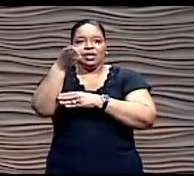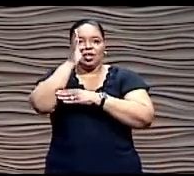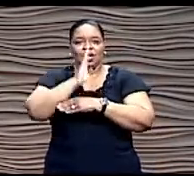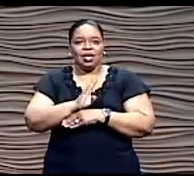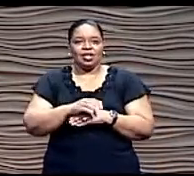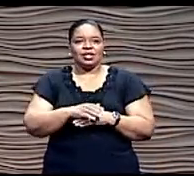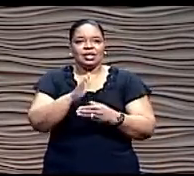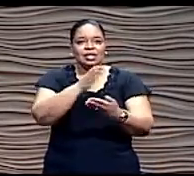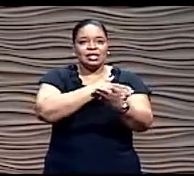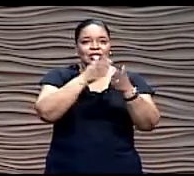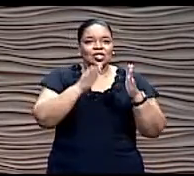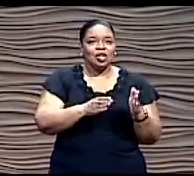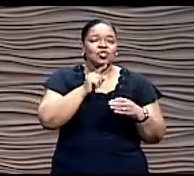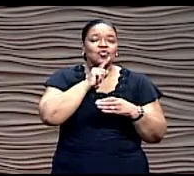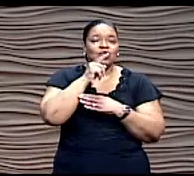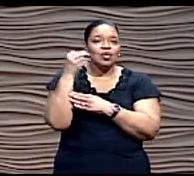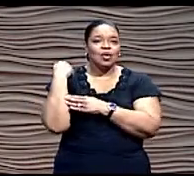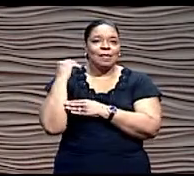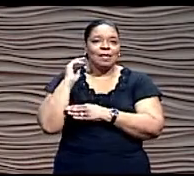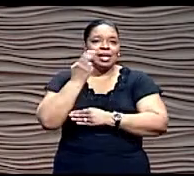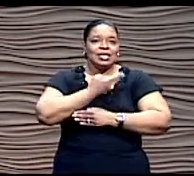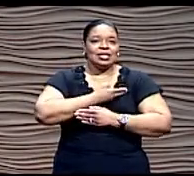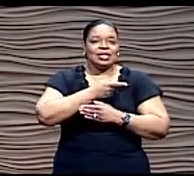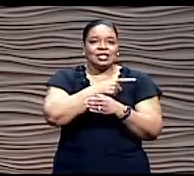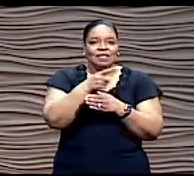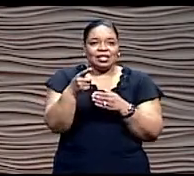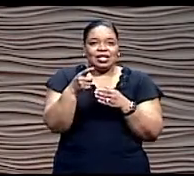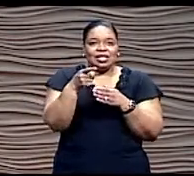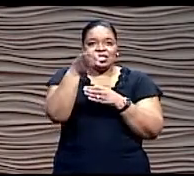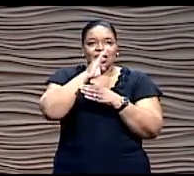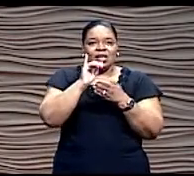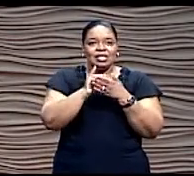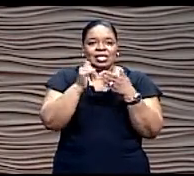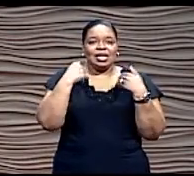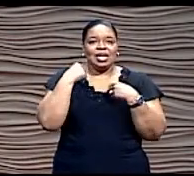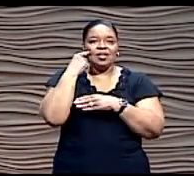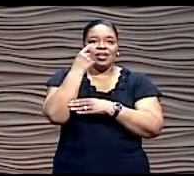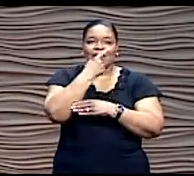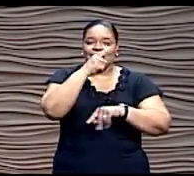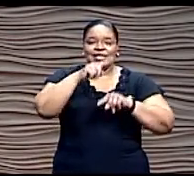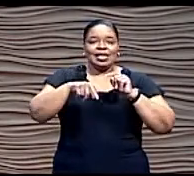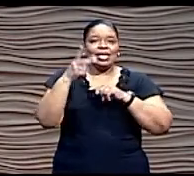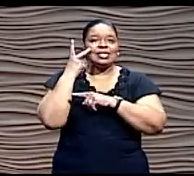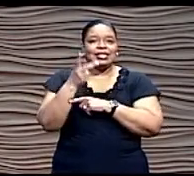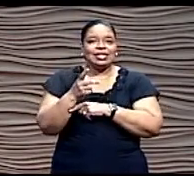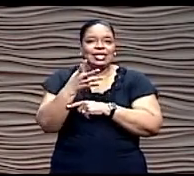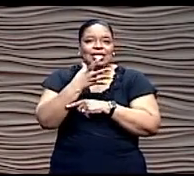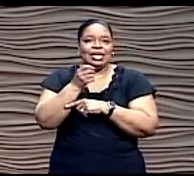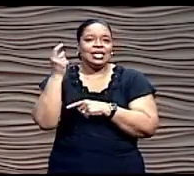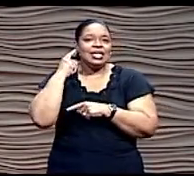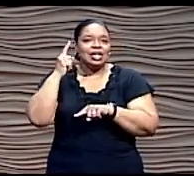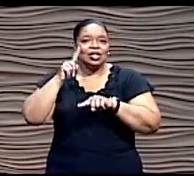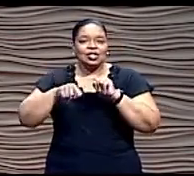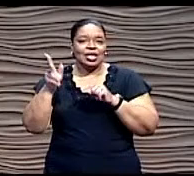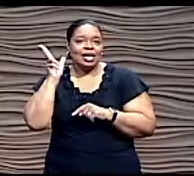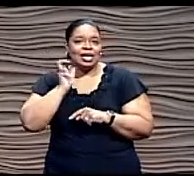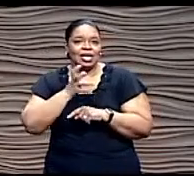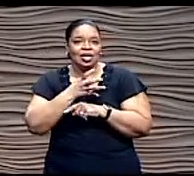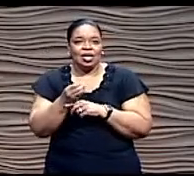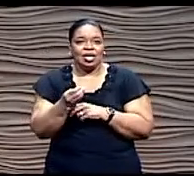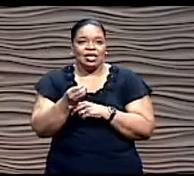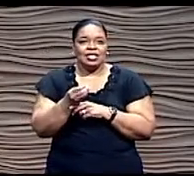psalmist on one occasion reminds us of these gods that have eyes that cannot see and ears that cannot hear